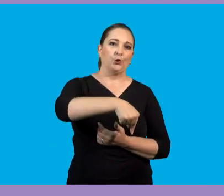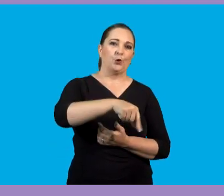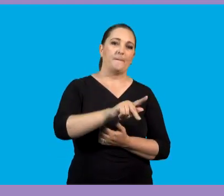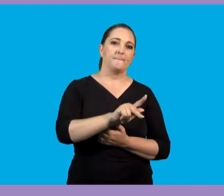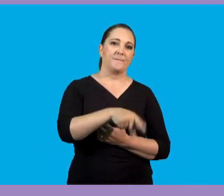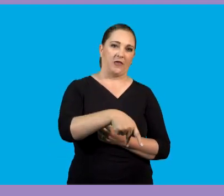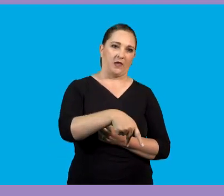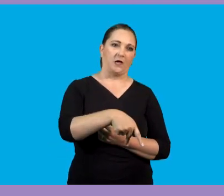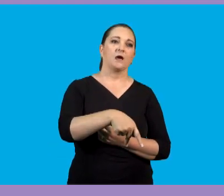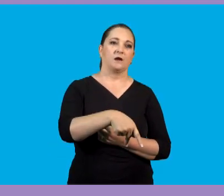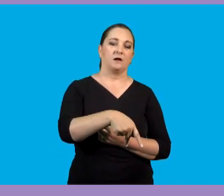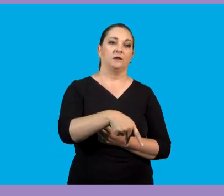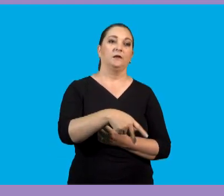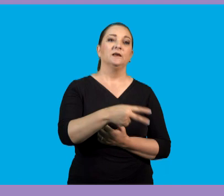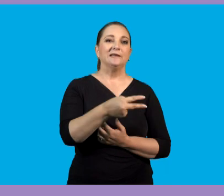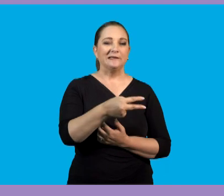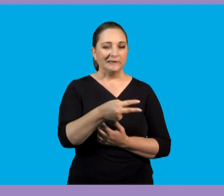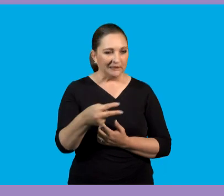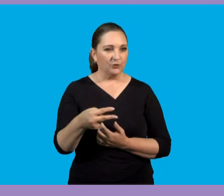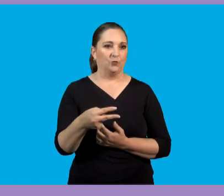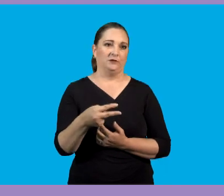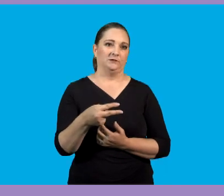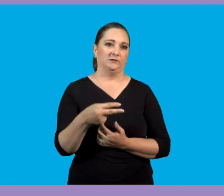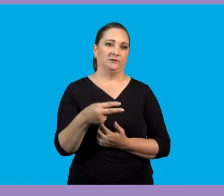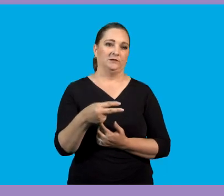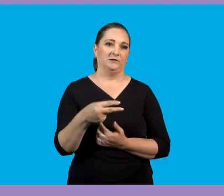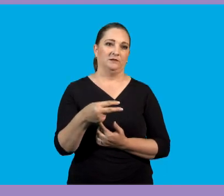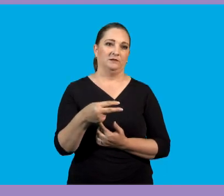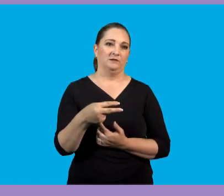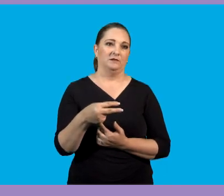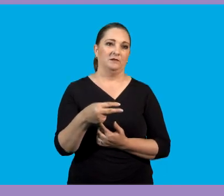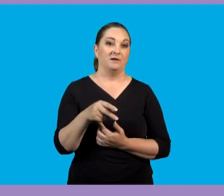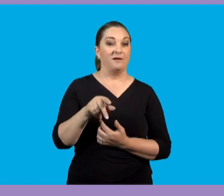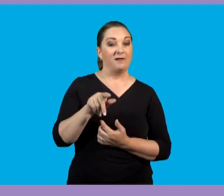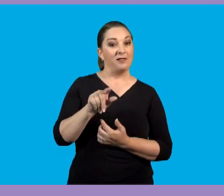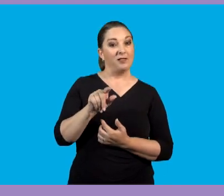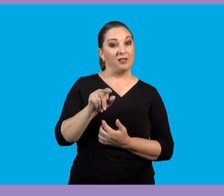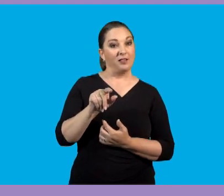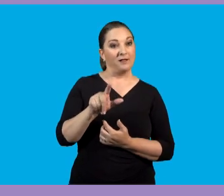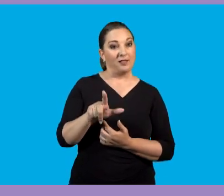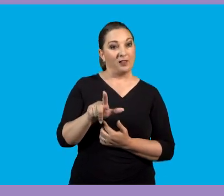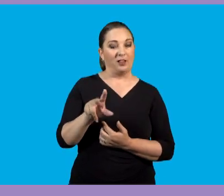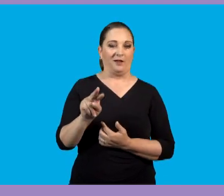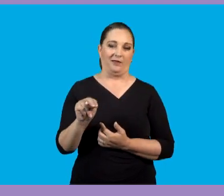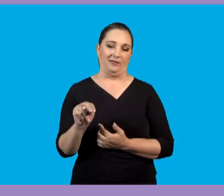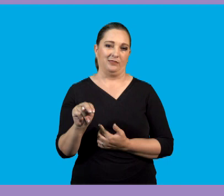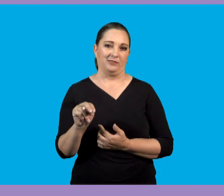that means that our QP there is equal to our LN.